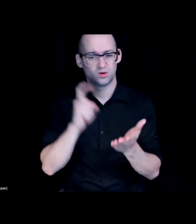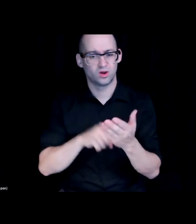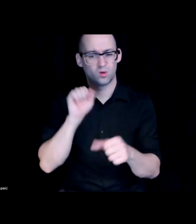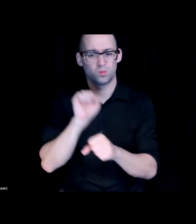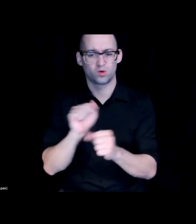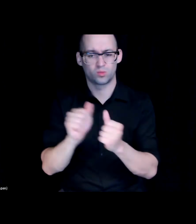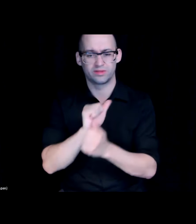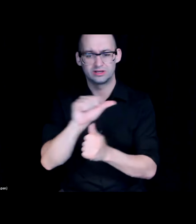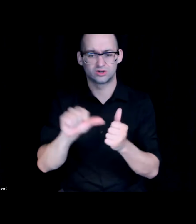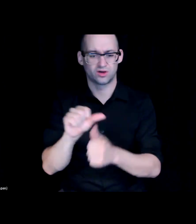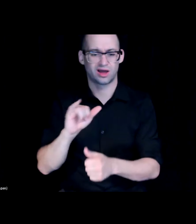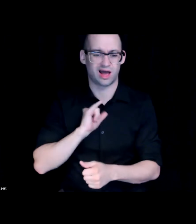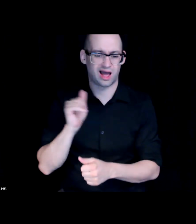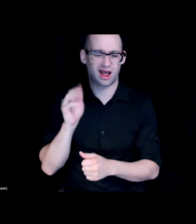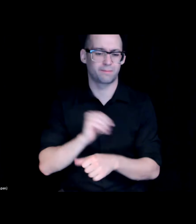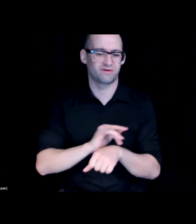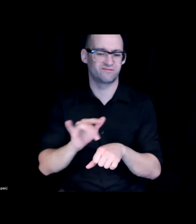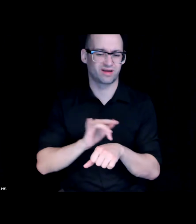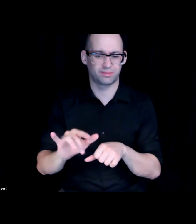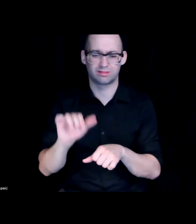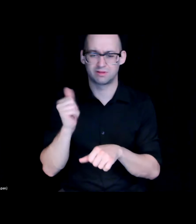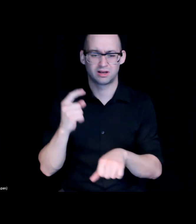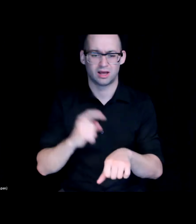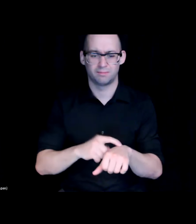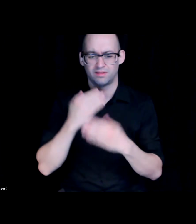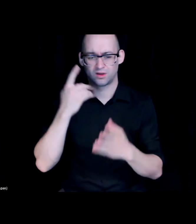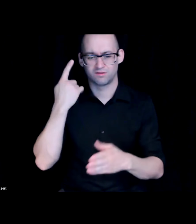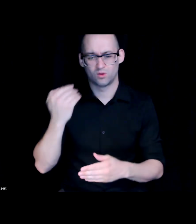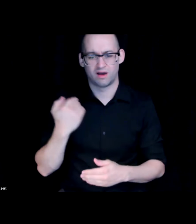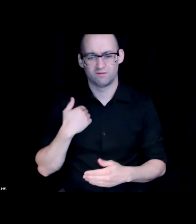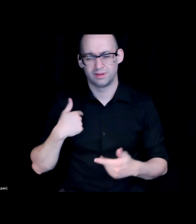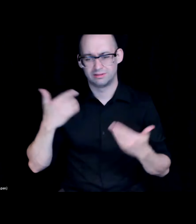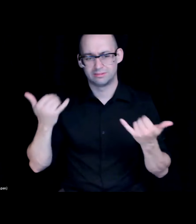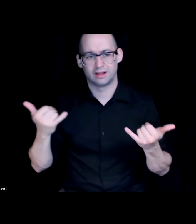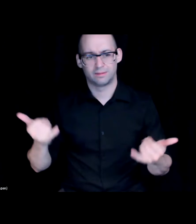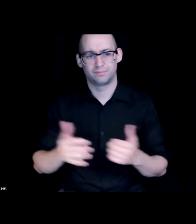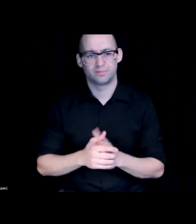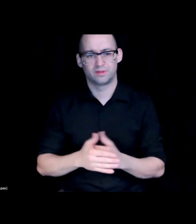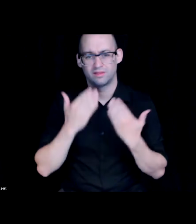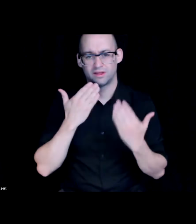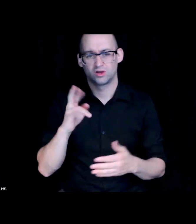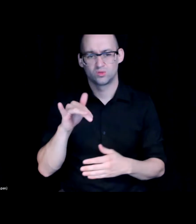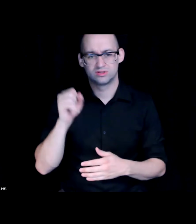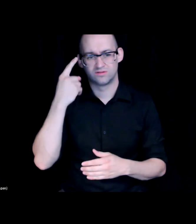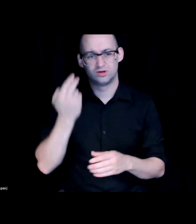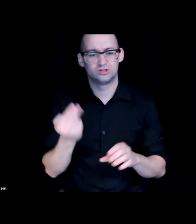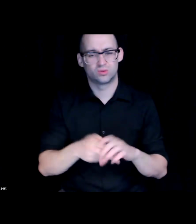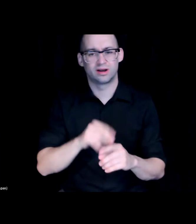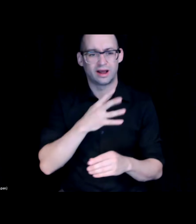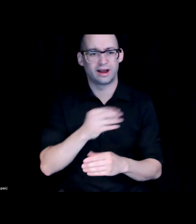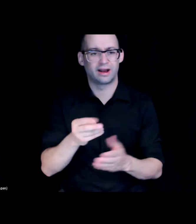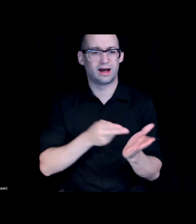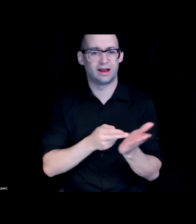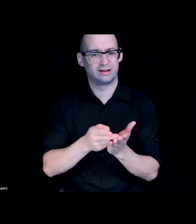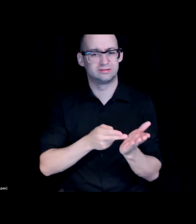other, and I'm available to network. Just reach out anytime. And thanks for having us today. No, Chris, thank you for joining. And honestly,